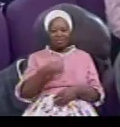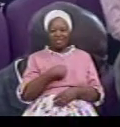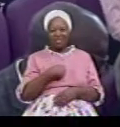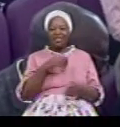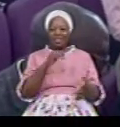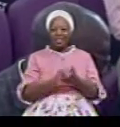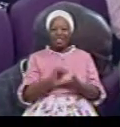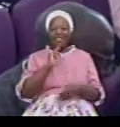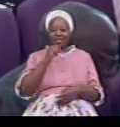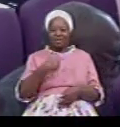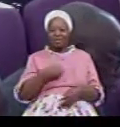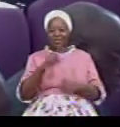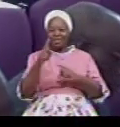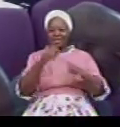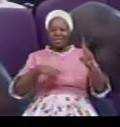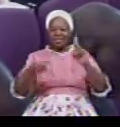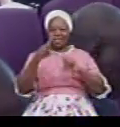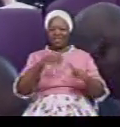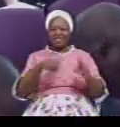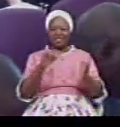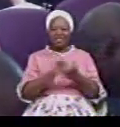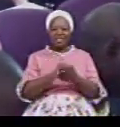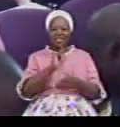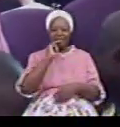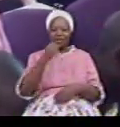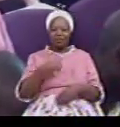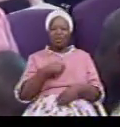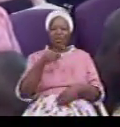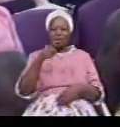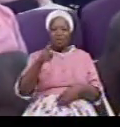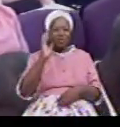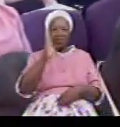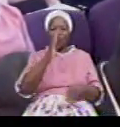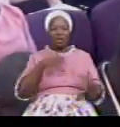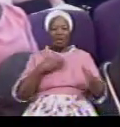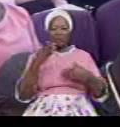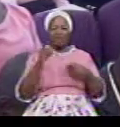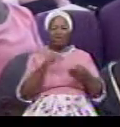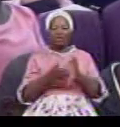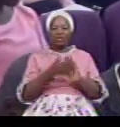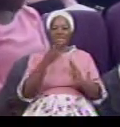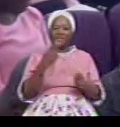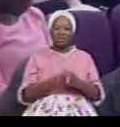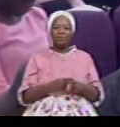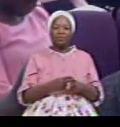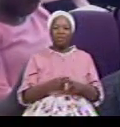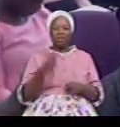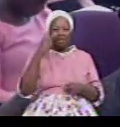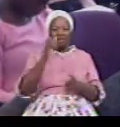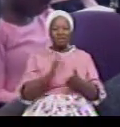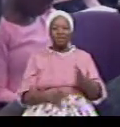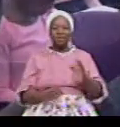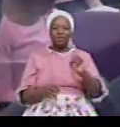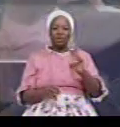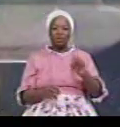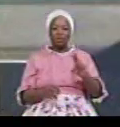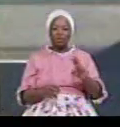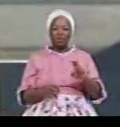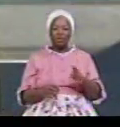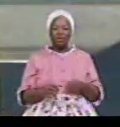me. You will rejoice. Chapter 12 of